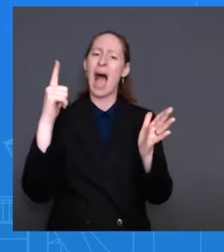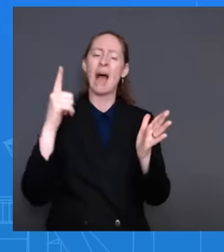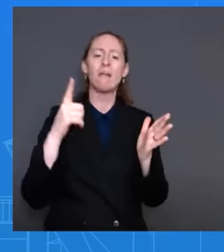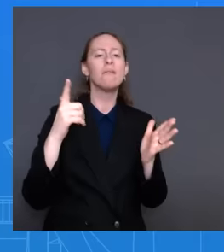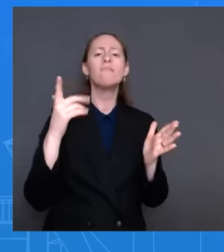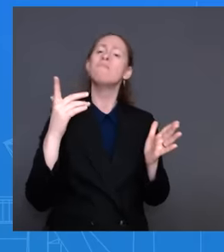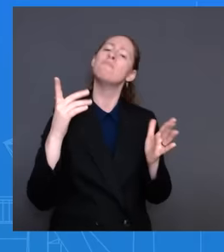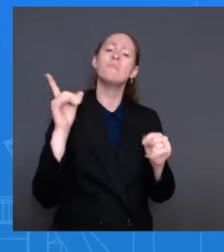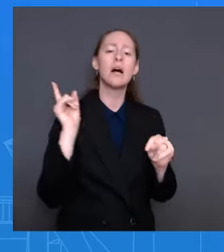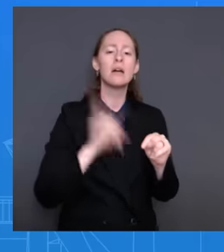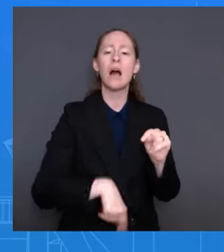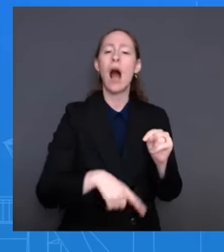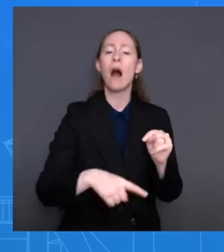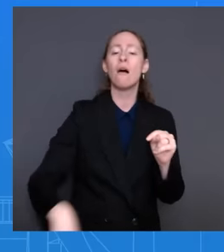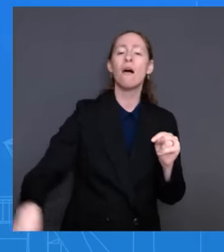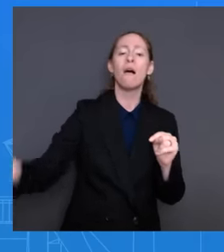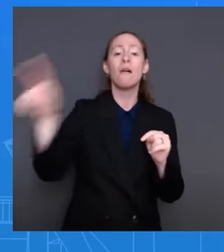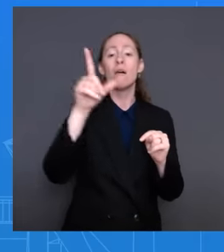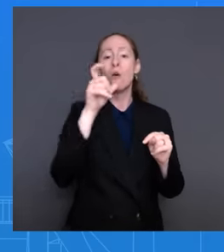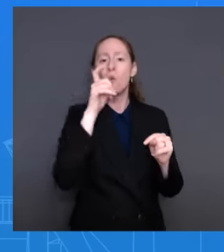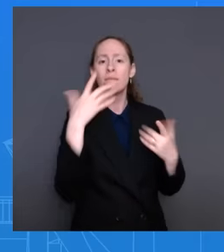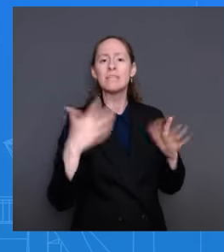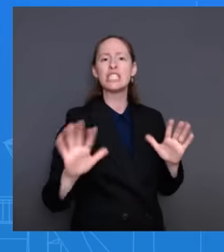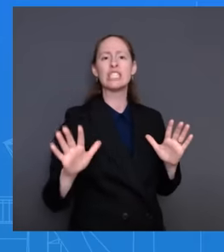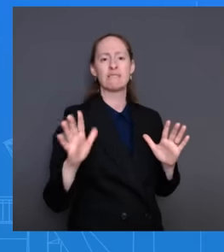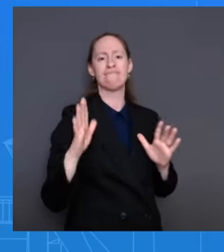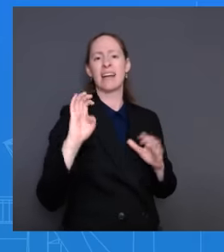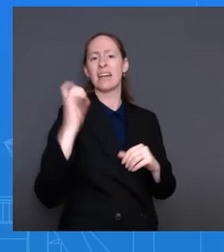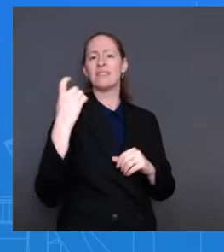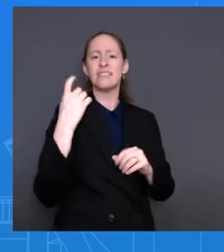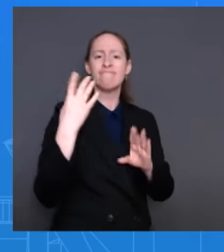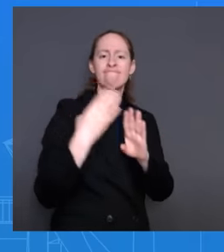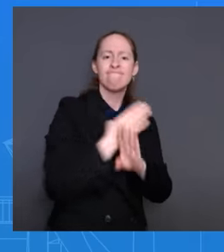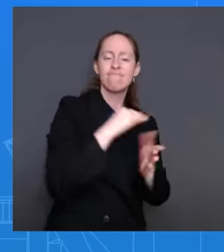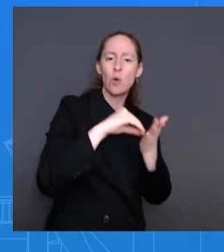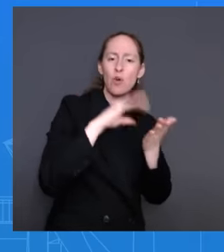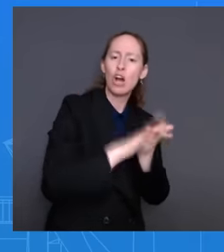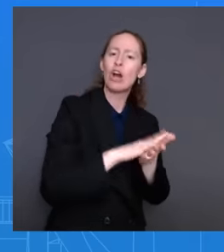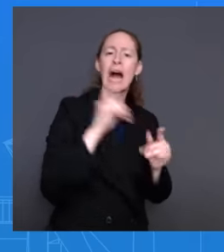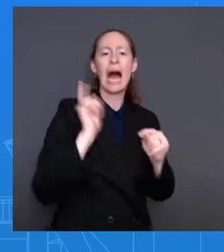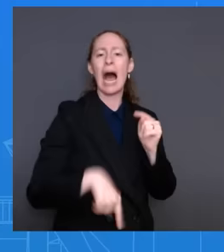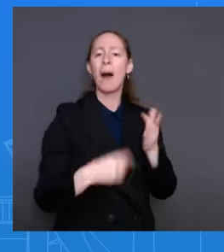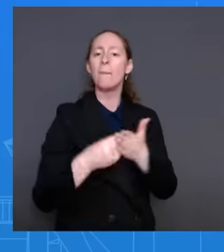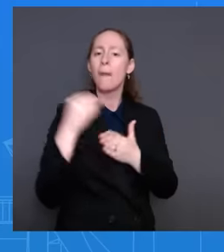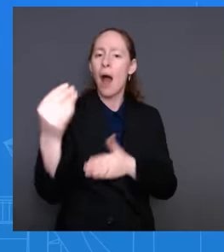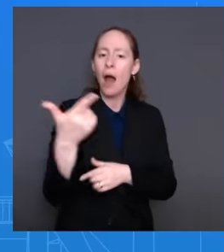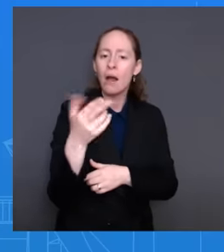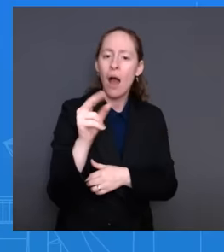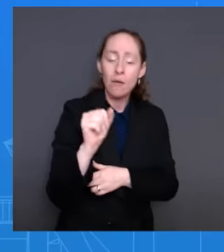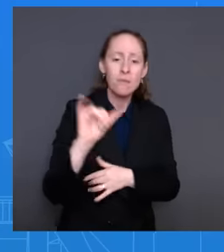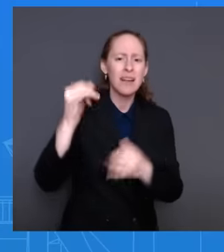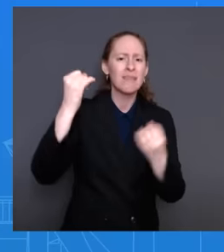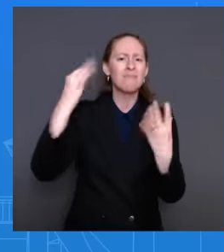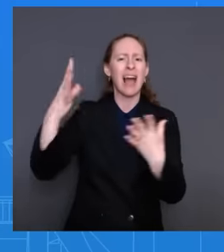9% oppose. 69% of support banning high capacity magazine, just 22% oppose.